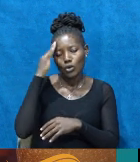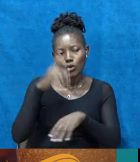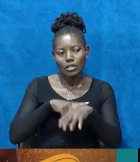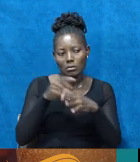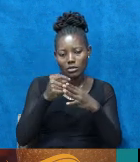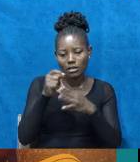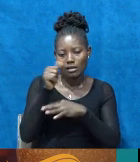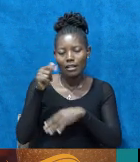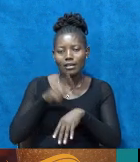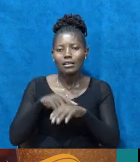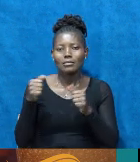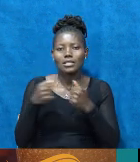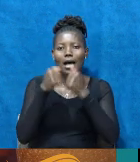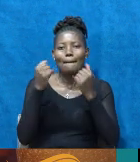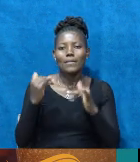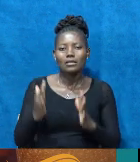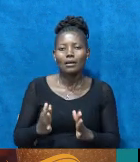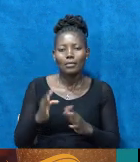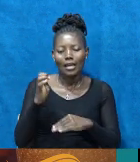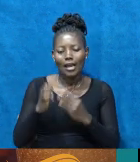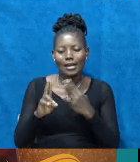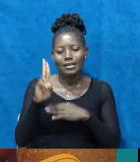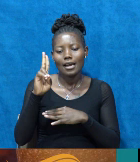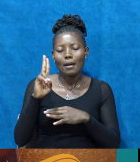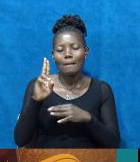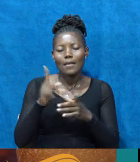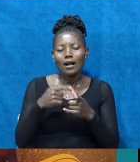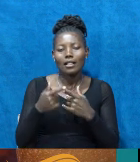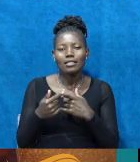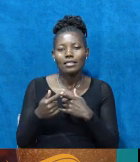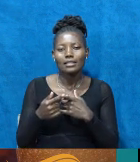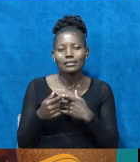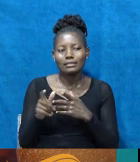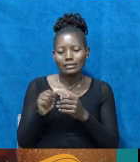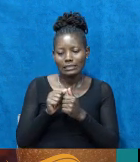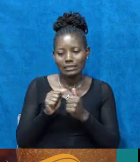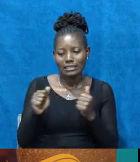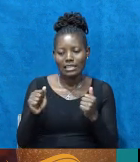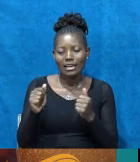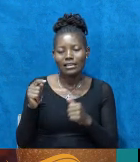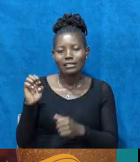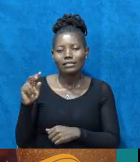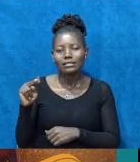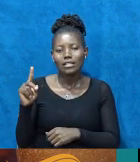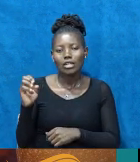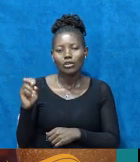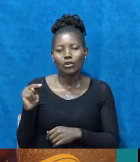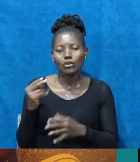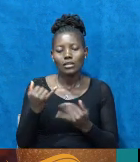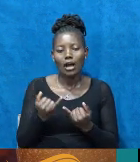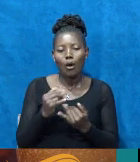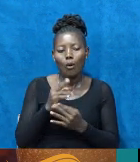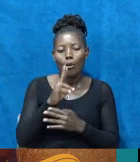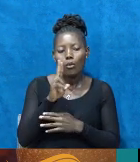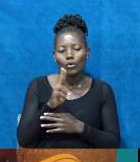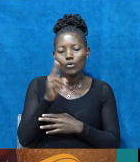We know that even during training, sometimes it could happen that an athlete could end up tearing their tendon, tearing their